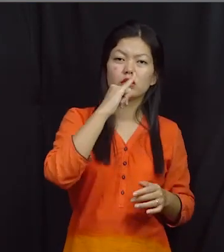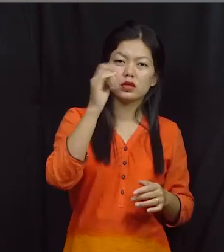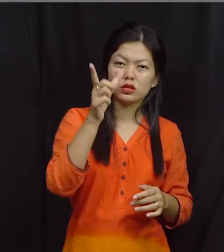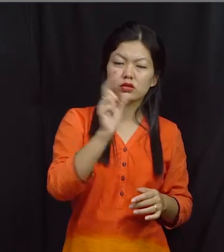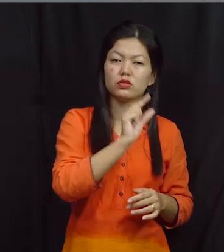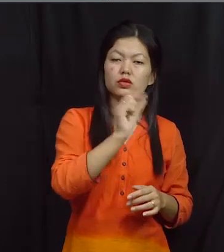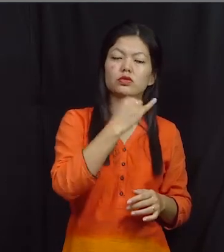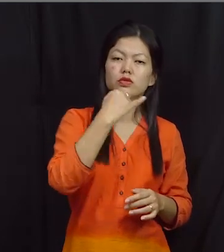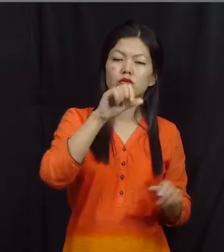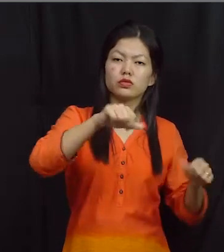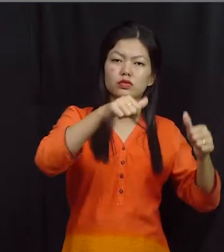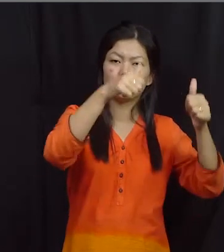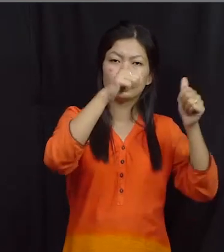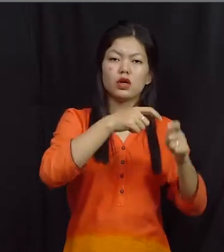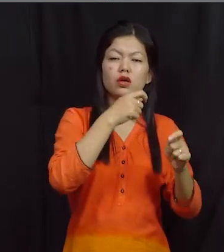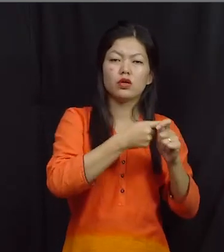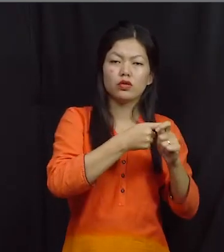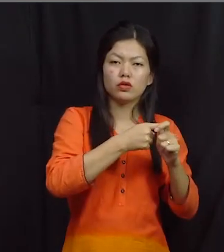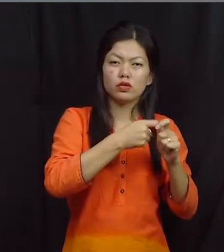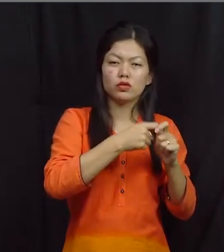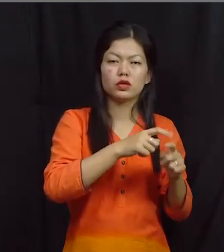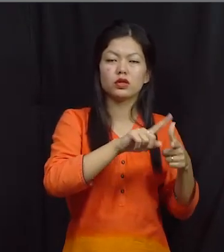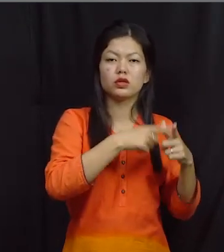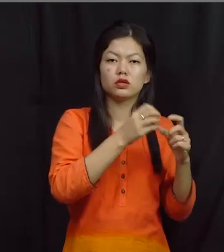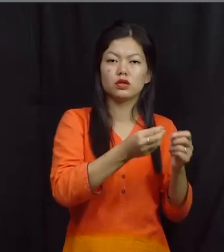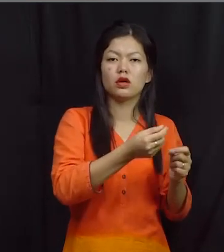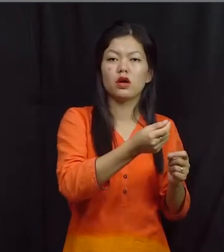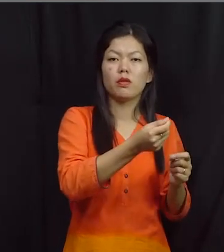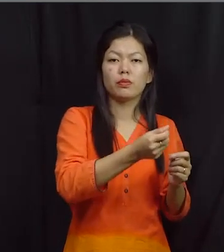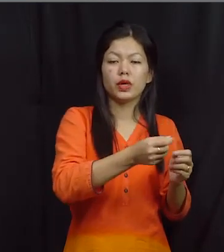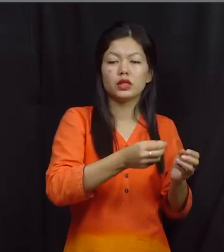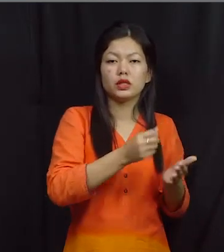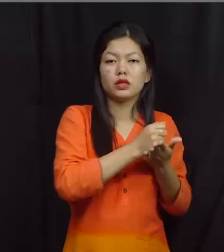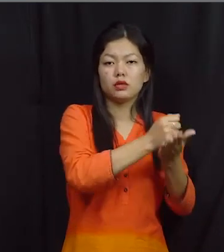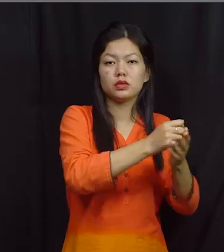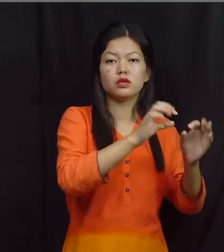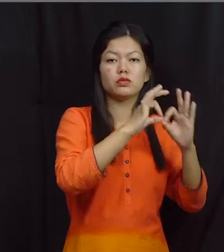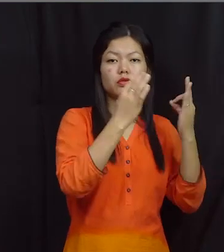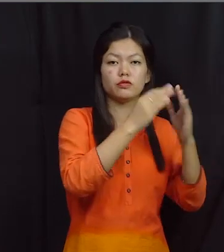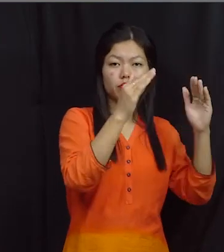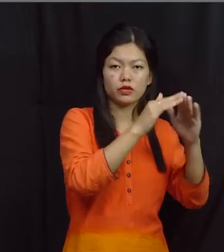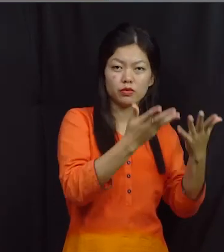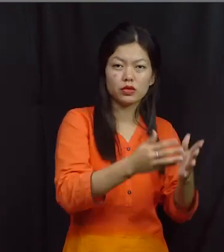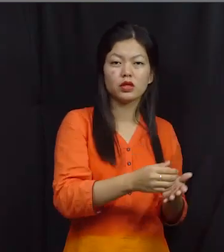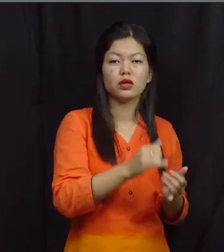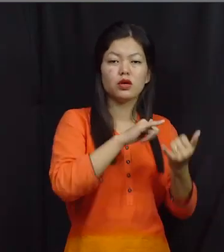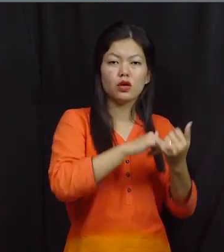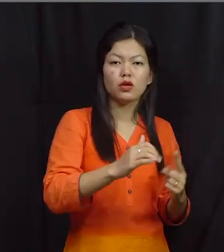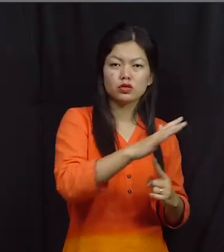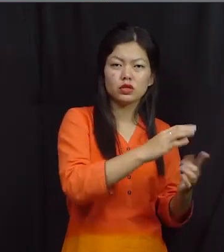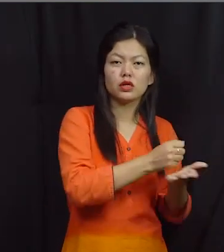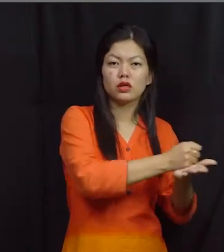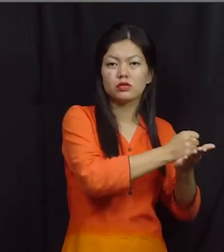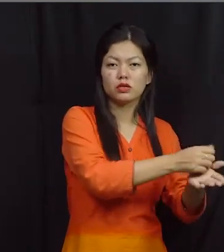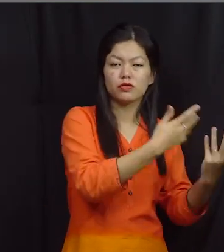course there are some disadvantages, and those can be, for example, the first one can be, for example, you are a doctor,